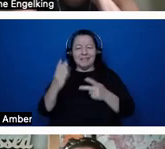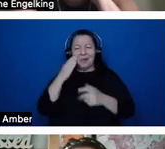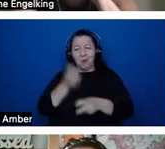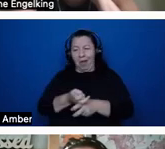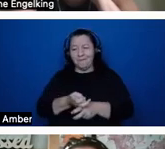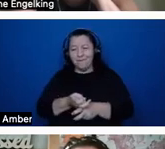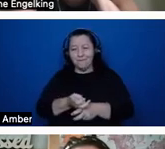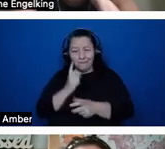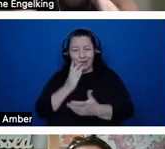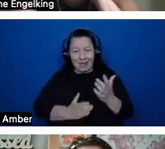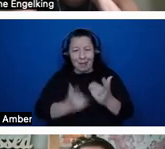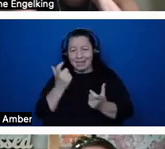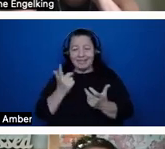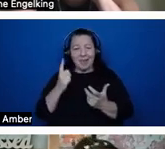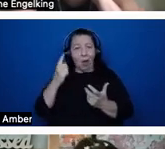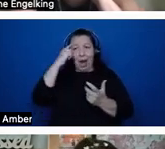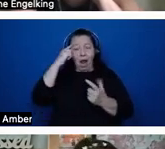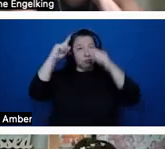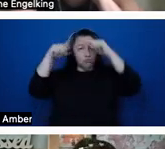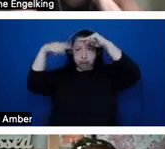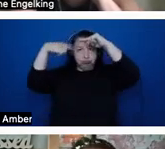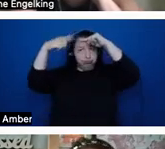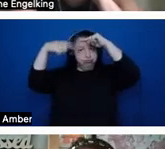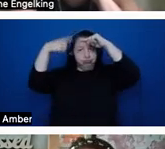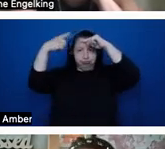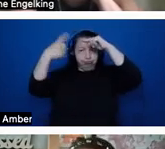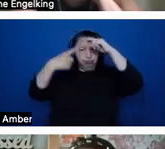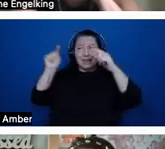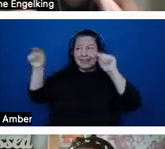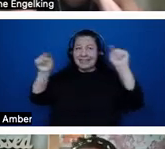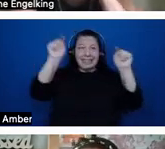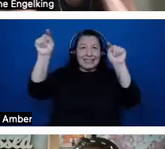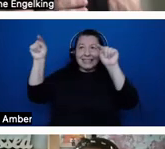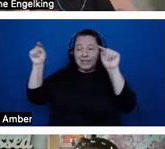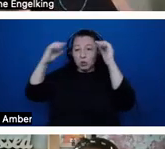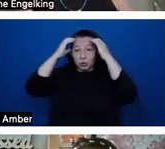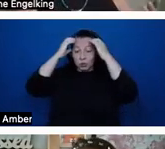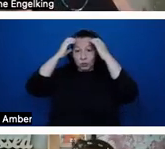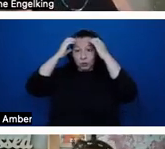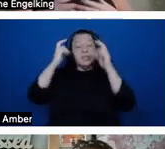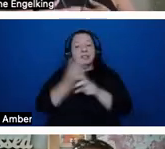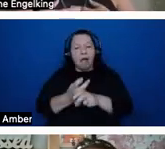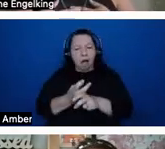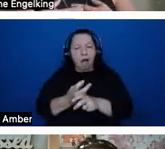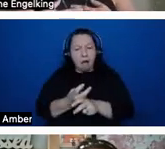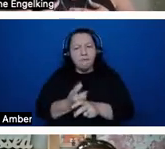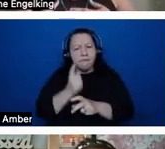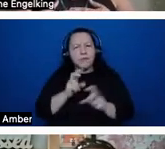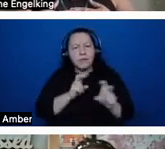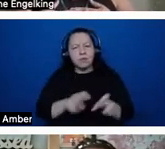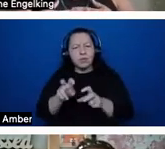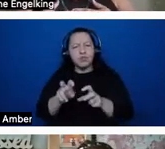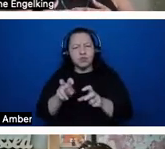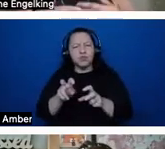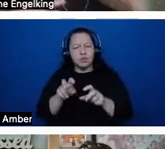brains 82 million different ways. And it can just be hard to kind of sometimes have that transition. And maybe this is a